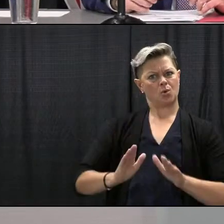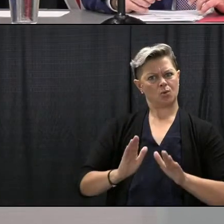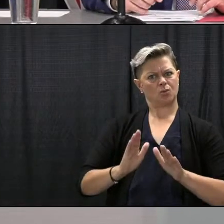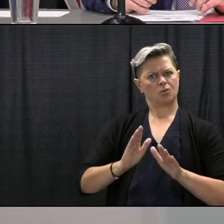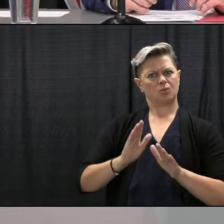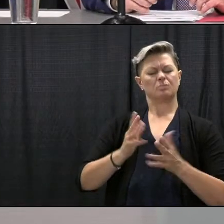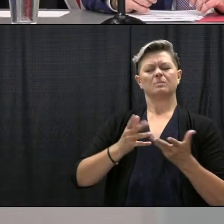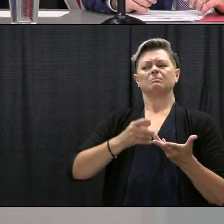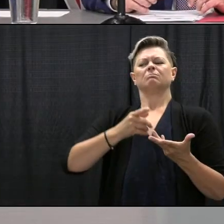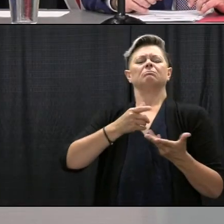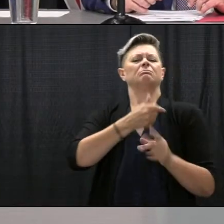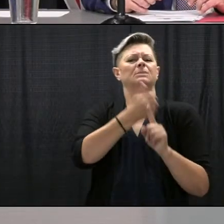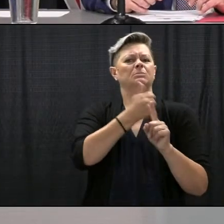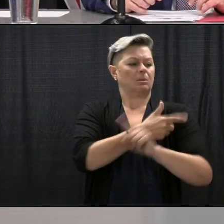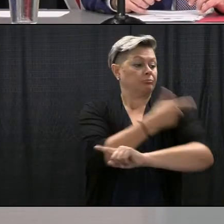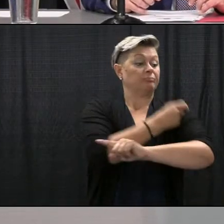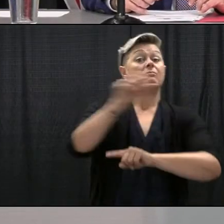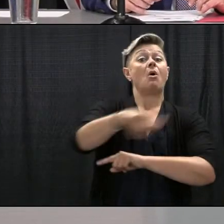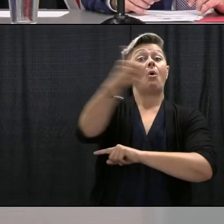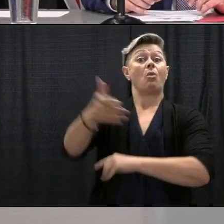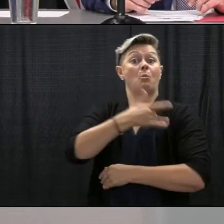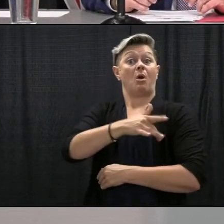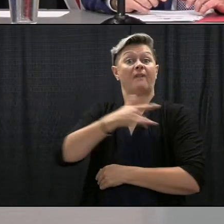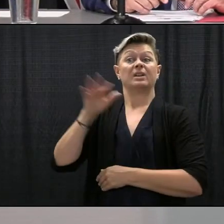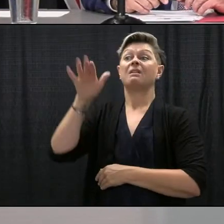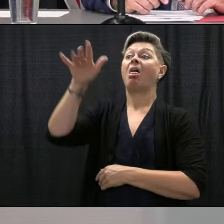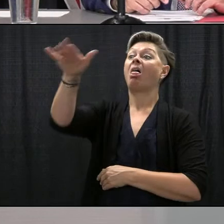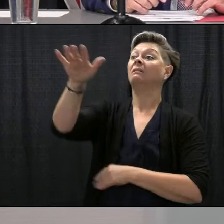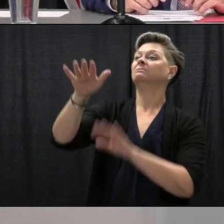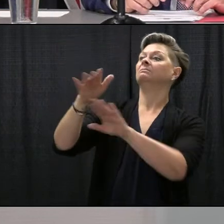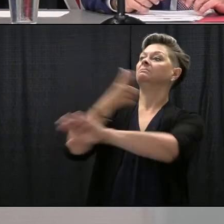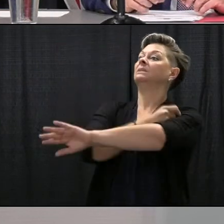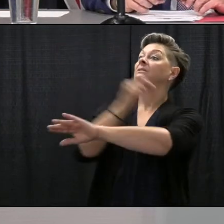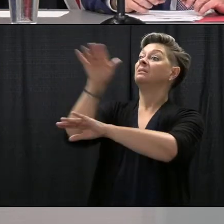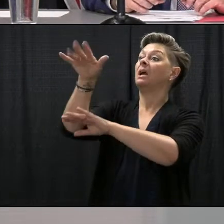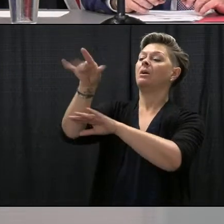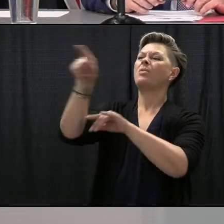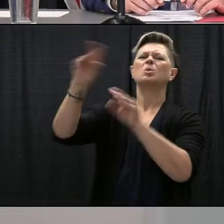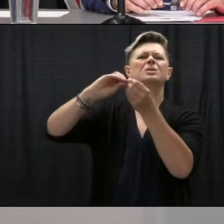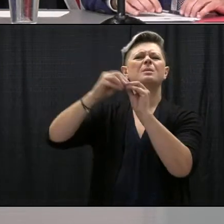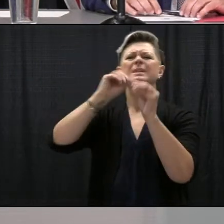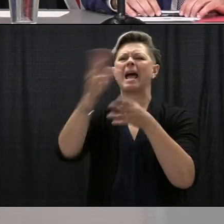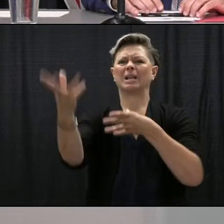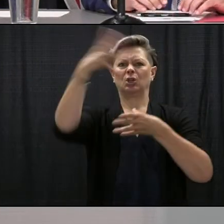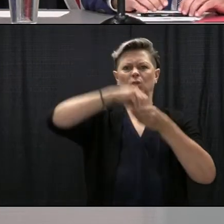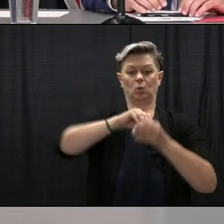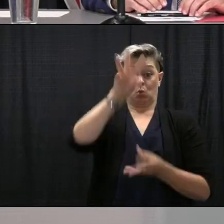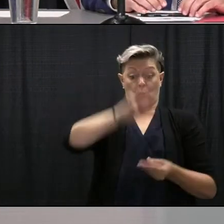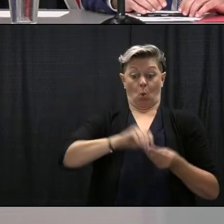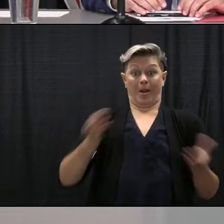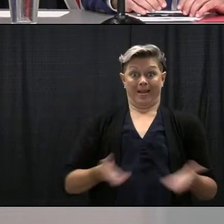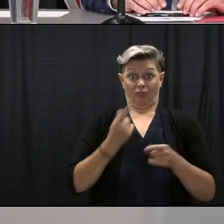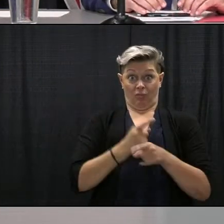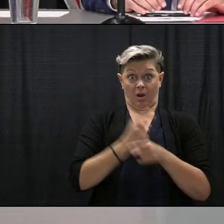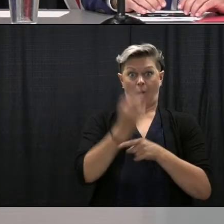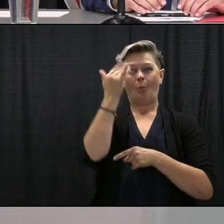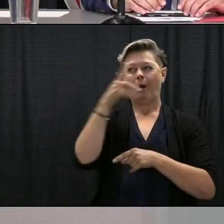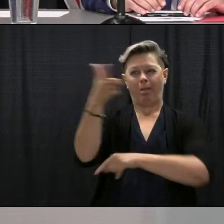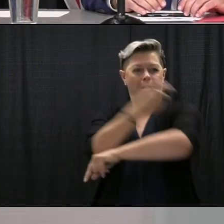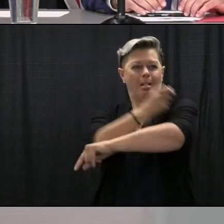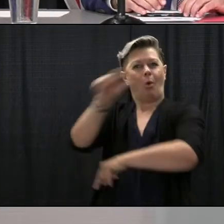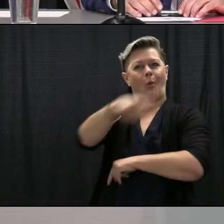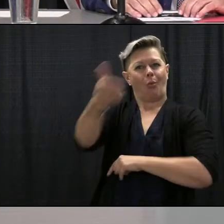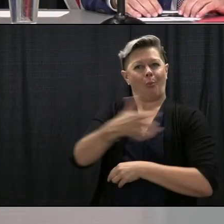their vaccines in other provinces. And as far as I'm aware, those numbers aren't included in our totals because they're administered in other